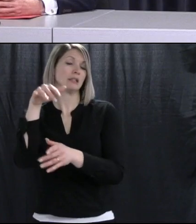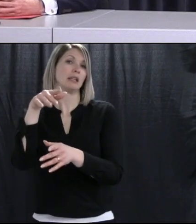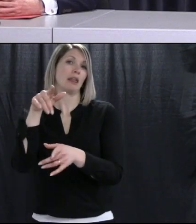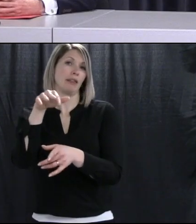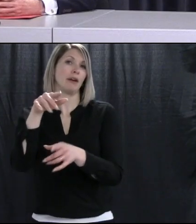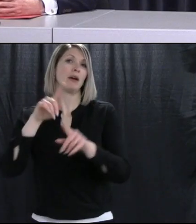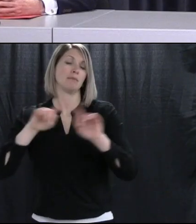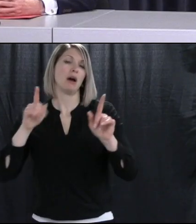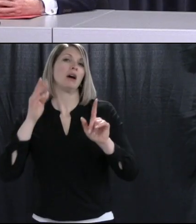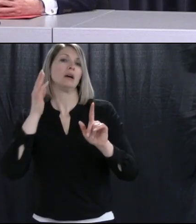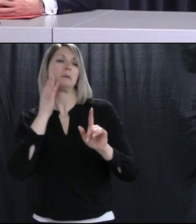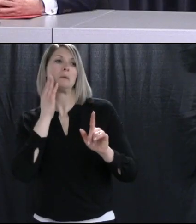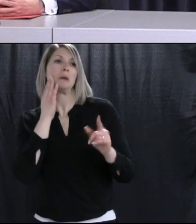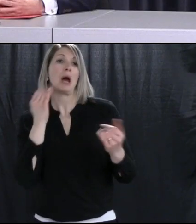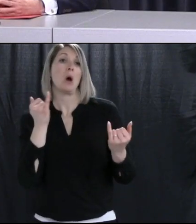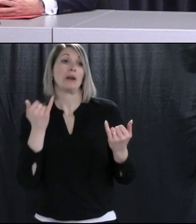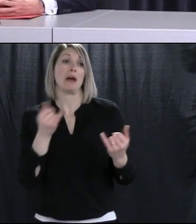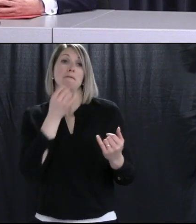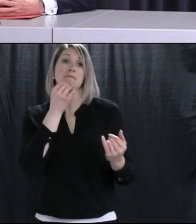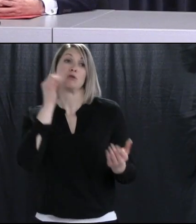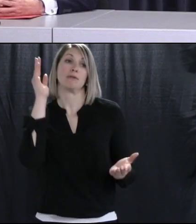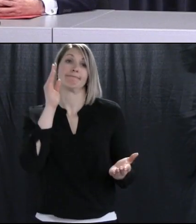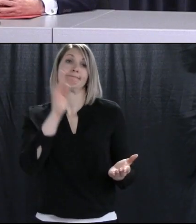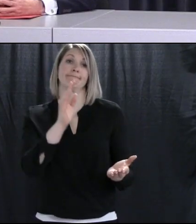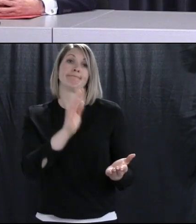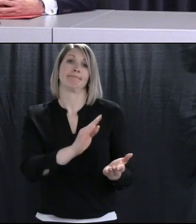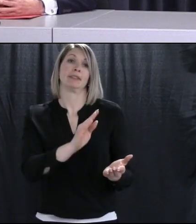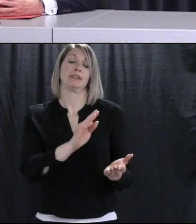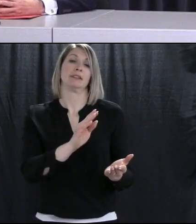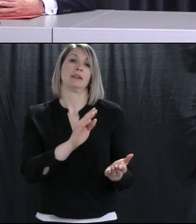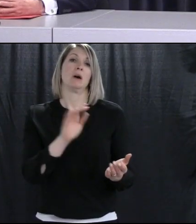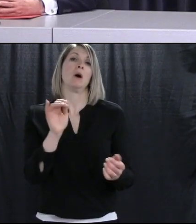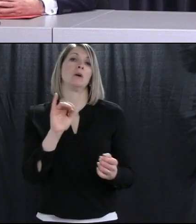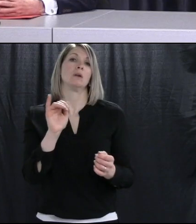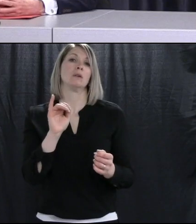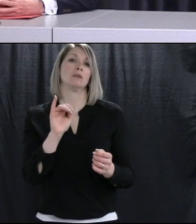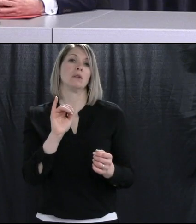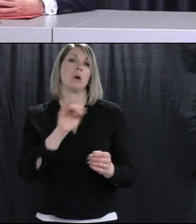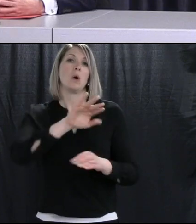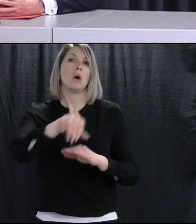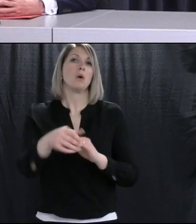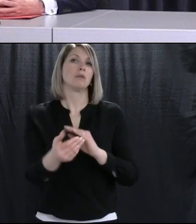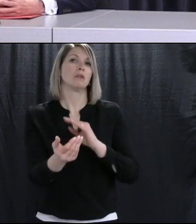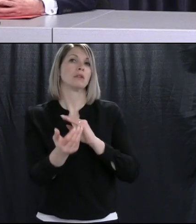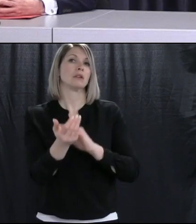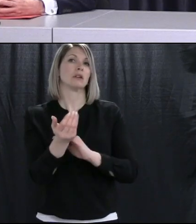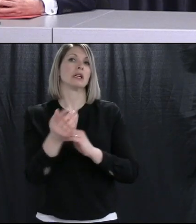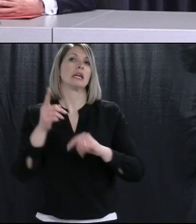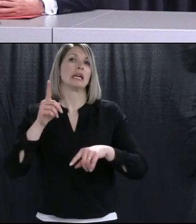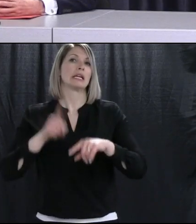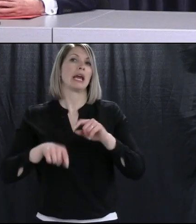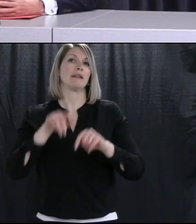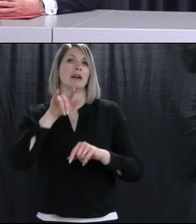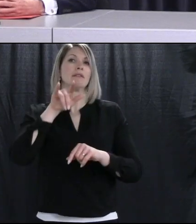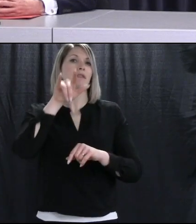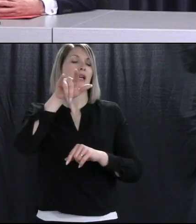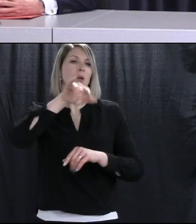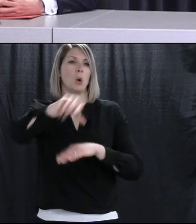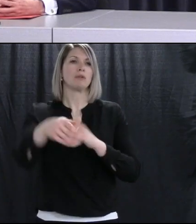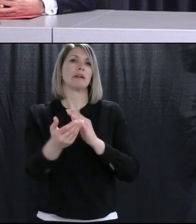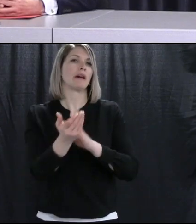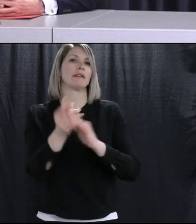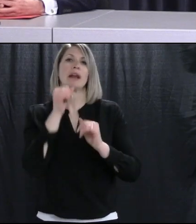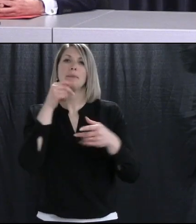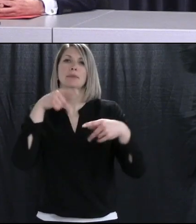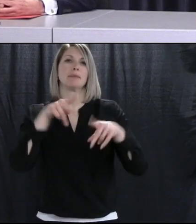are available for nighttime. So there's concern about supplies and possible evacuations if people become